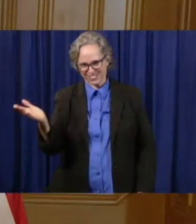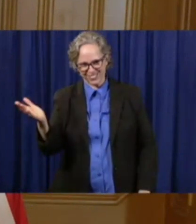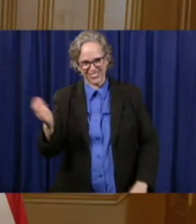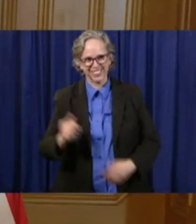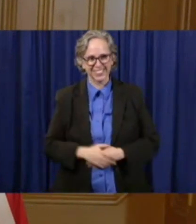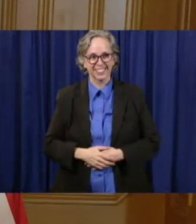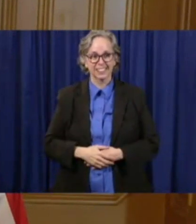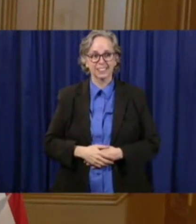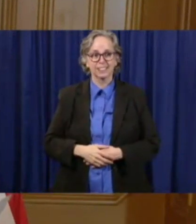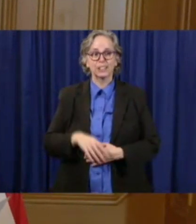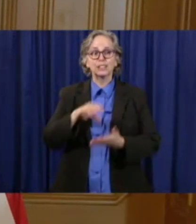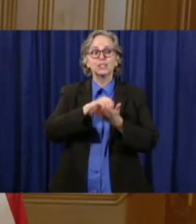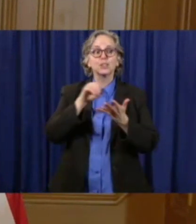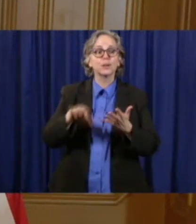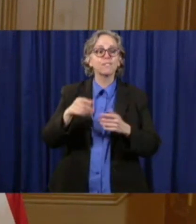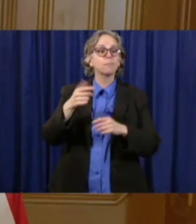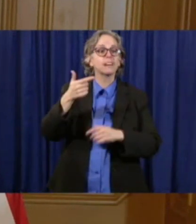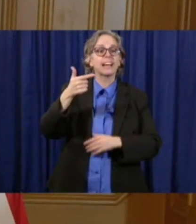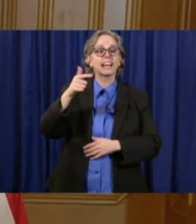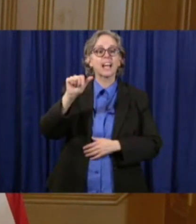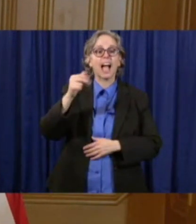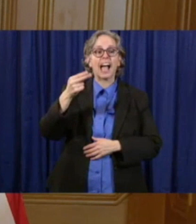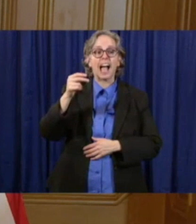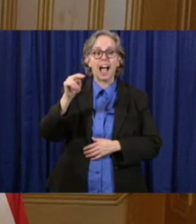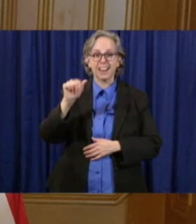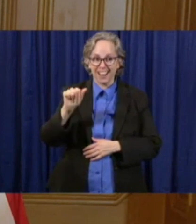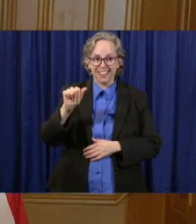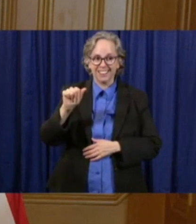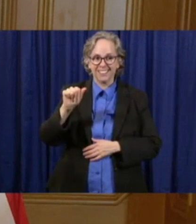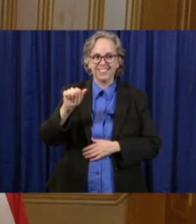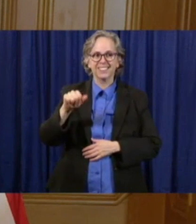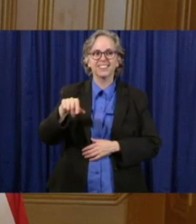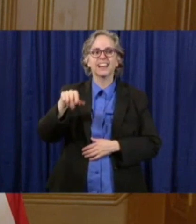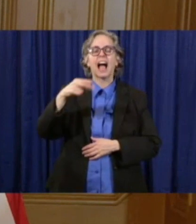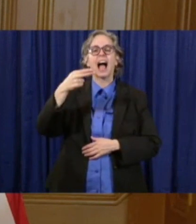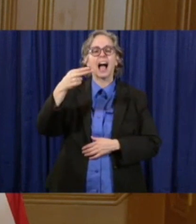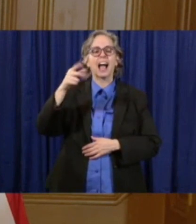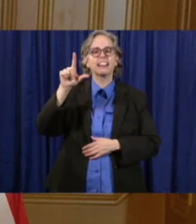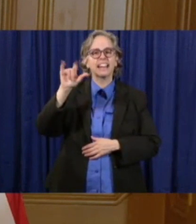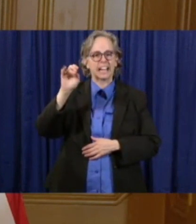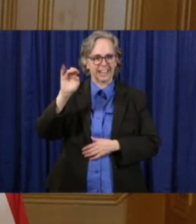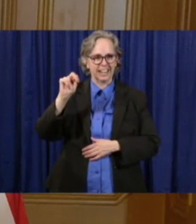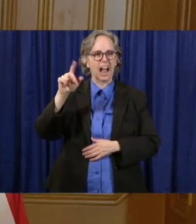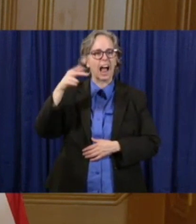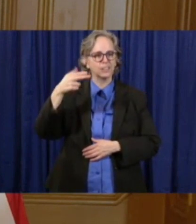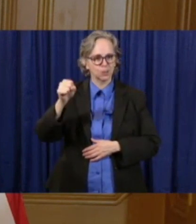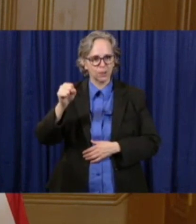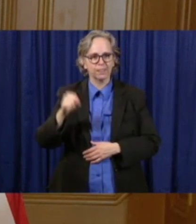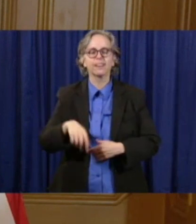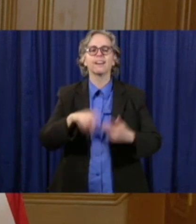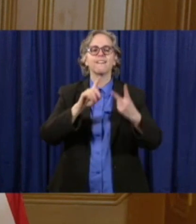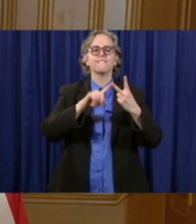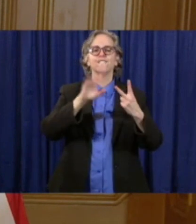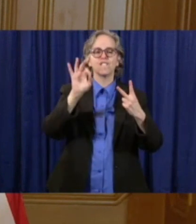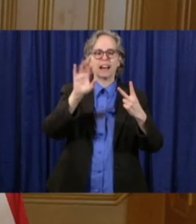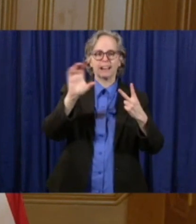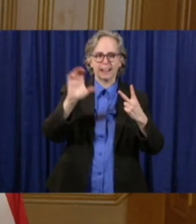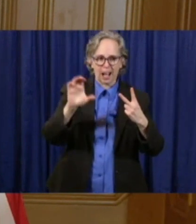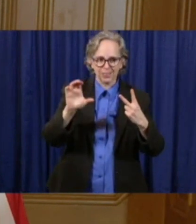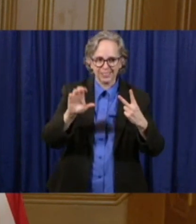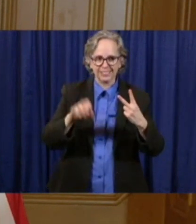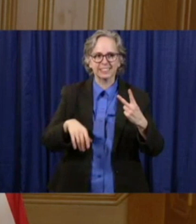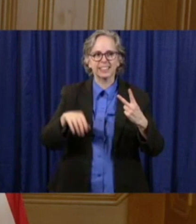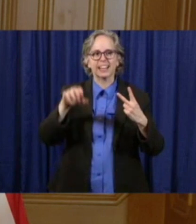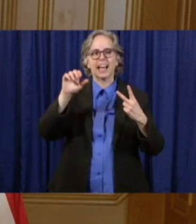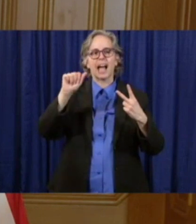Gahanna Lincoln High School, Franklin County, Marion L. Steele High School, also called Amherst Steele High School in Lorain County,